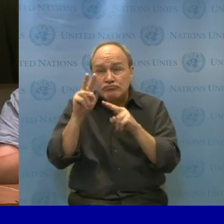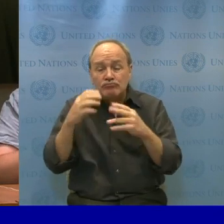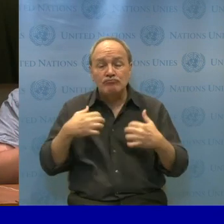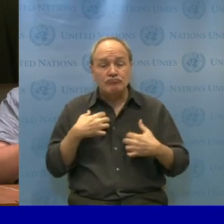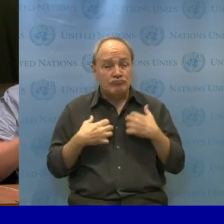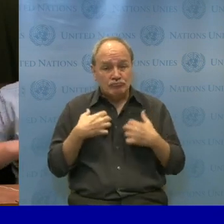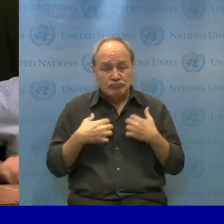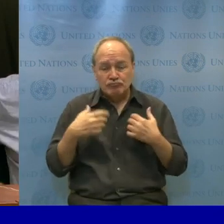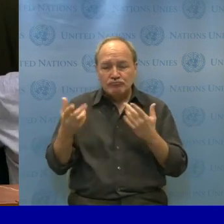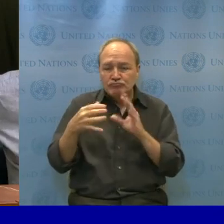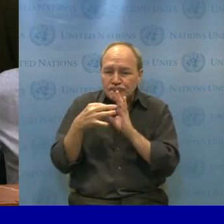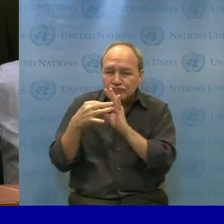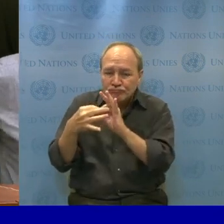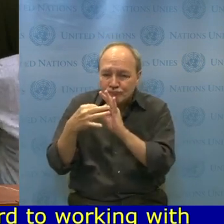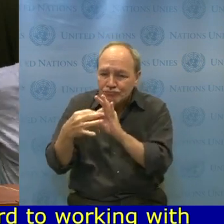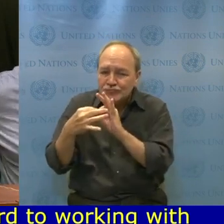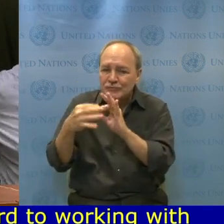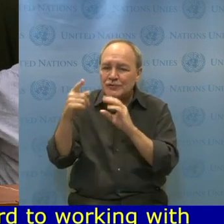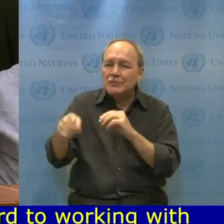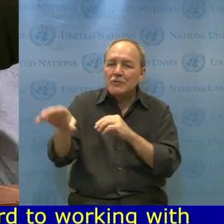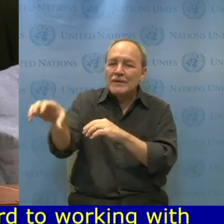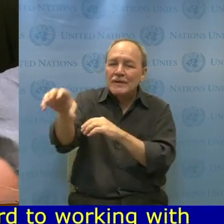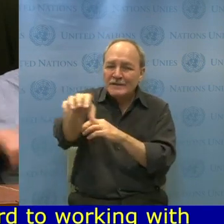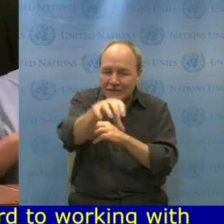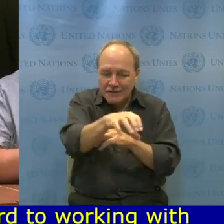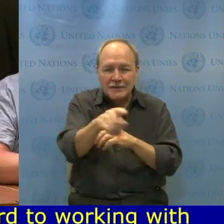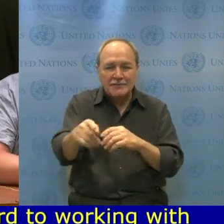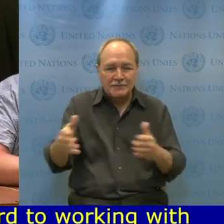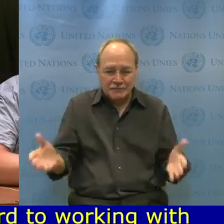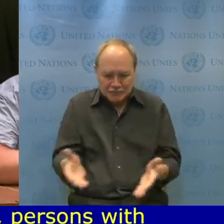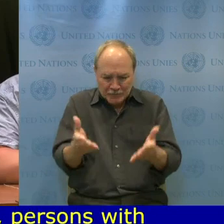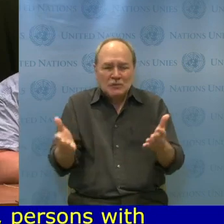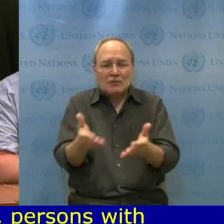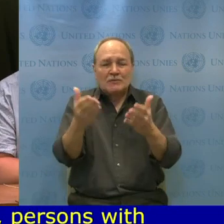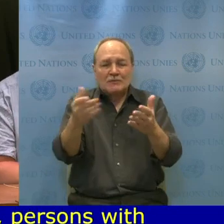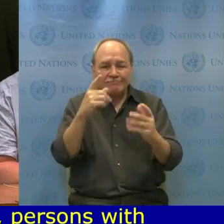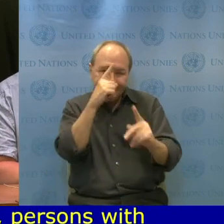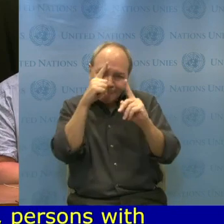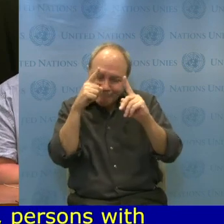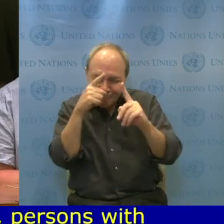a health agenda that is fully inclusive. Thank you.